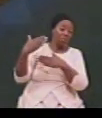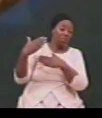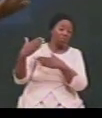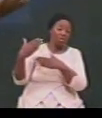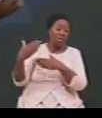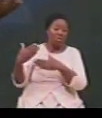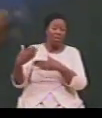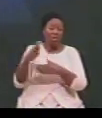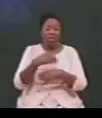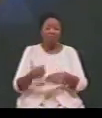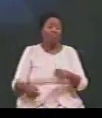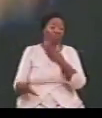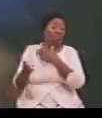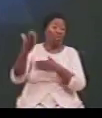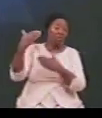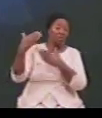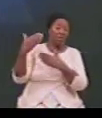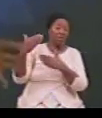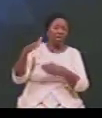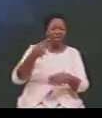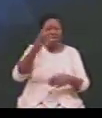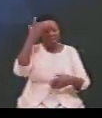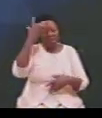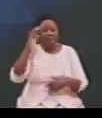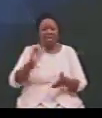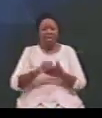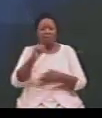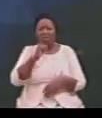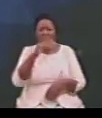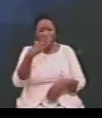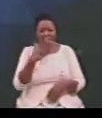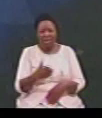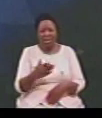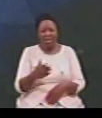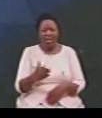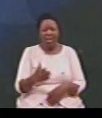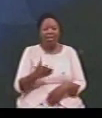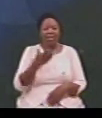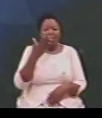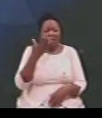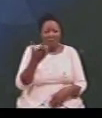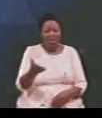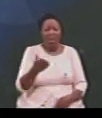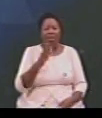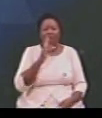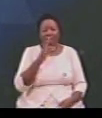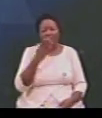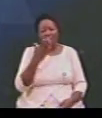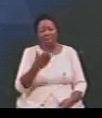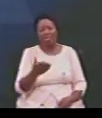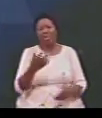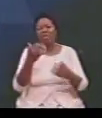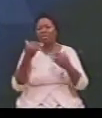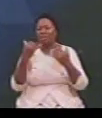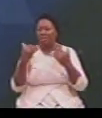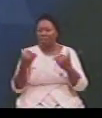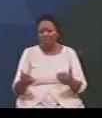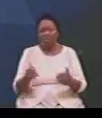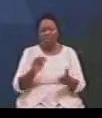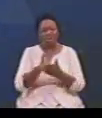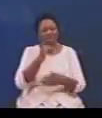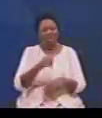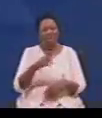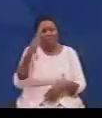a century ago, the sicknesses that were not there, they are there now. That's the reason